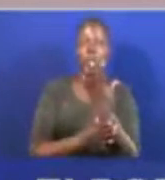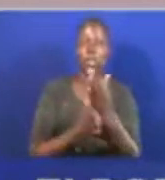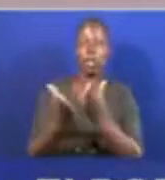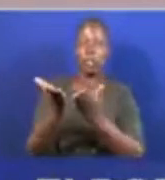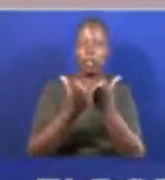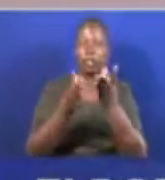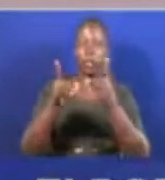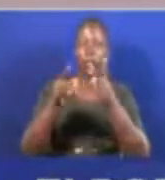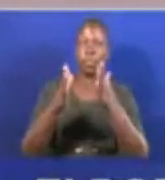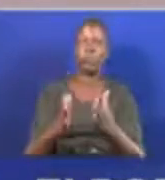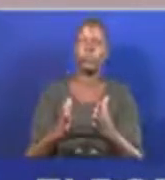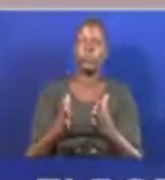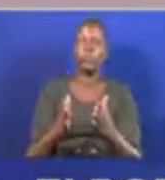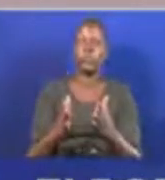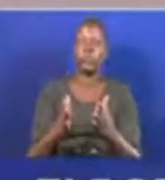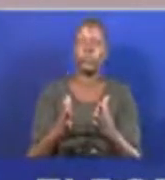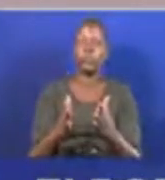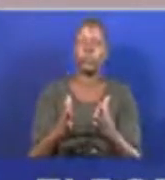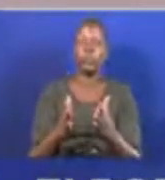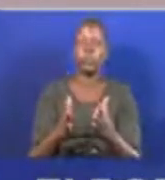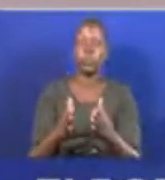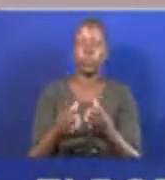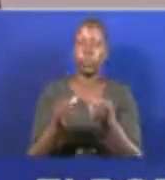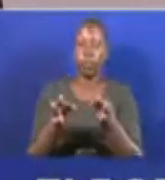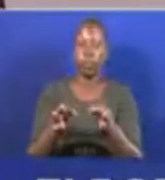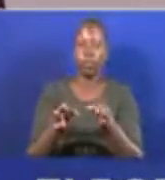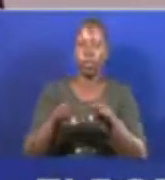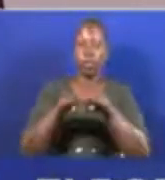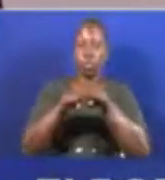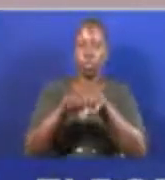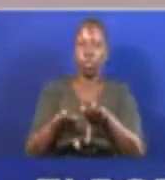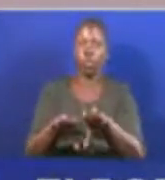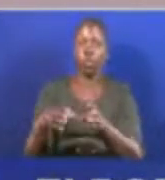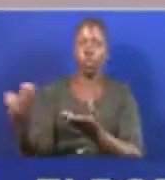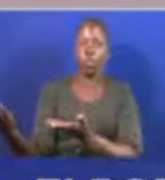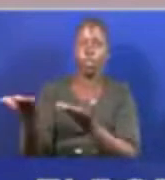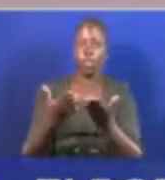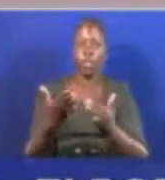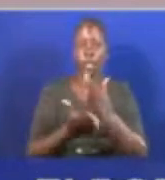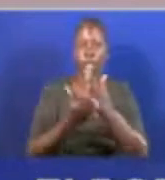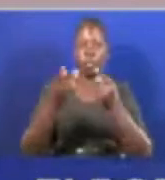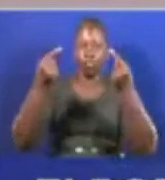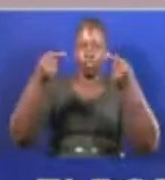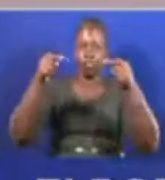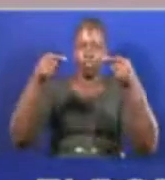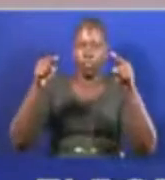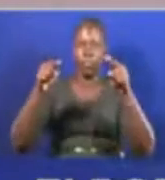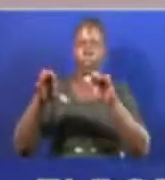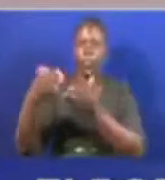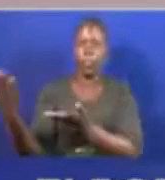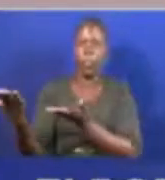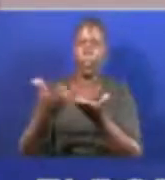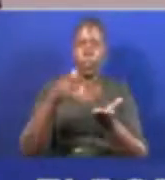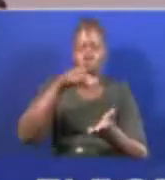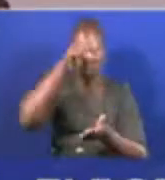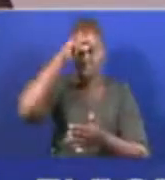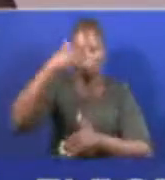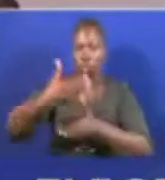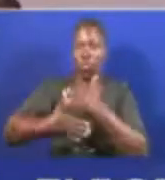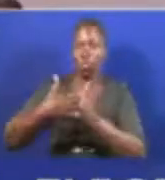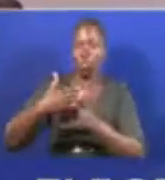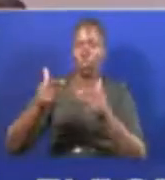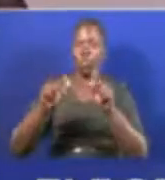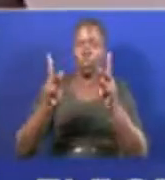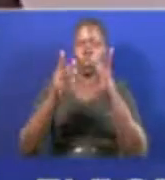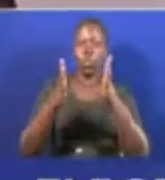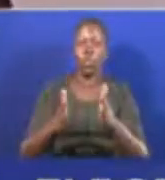delivery. Although devolution has brought some success in bringing government closer to